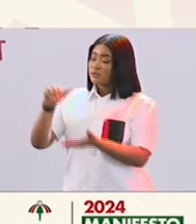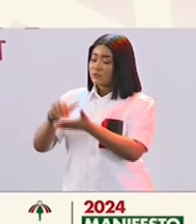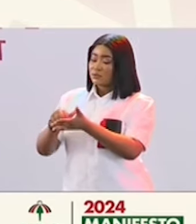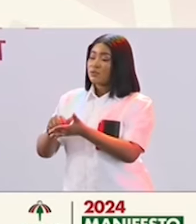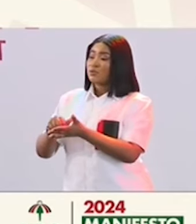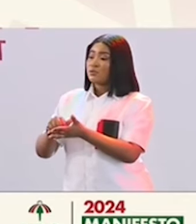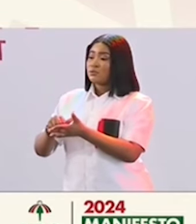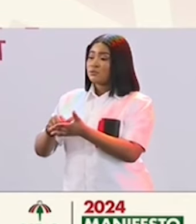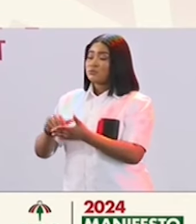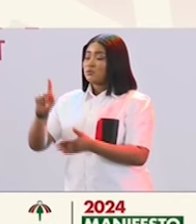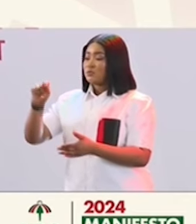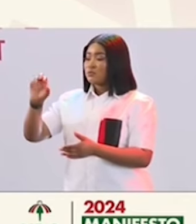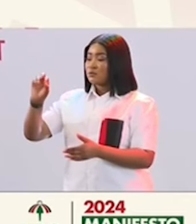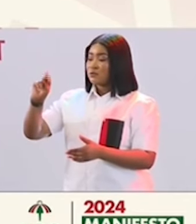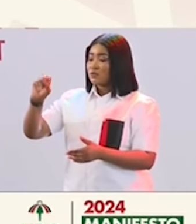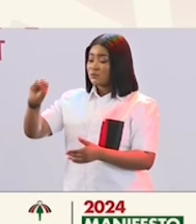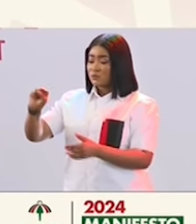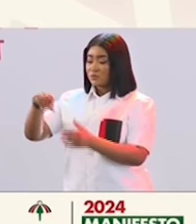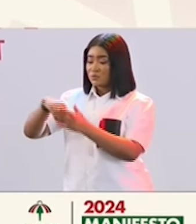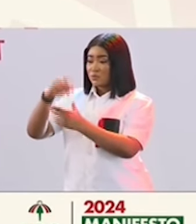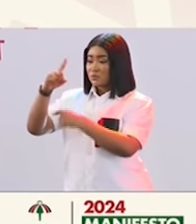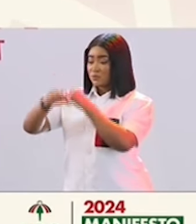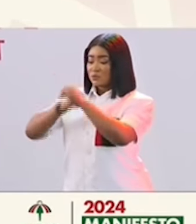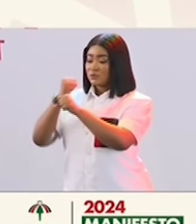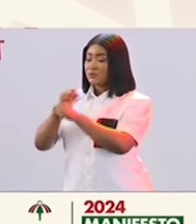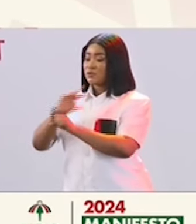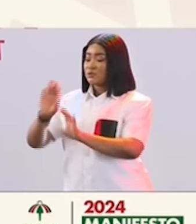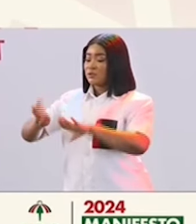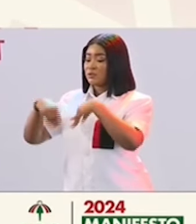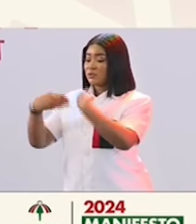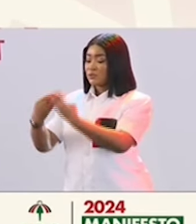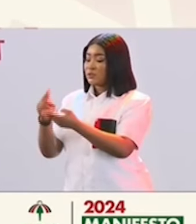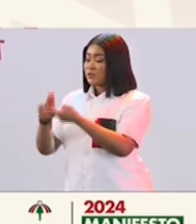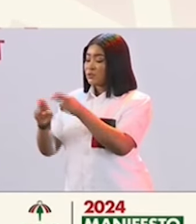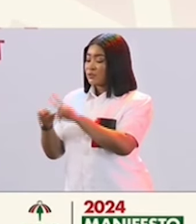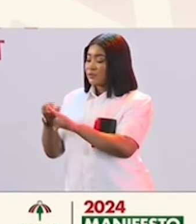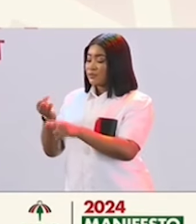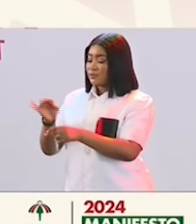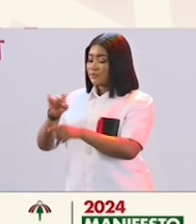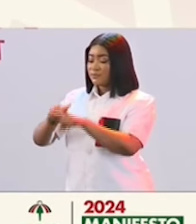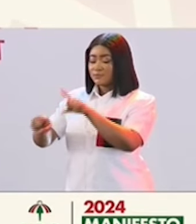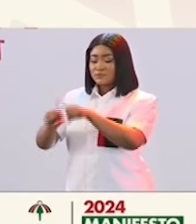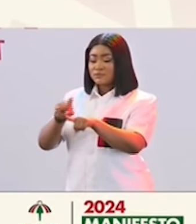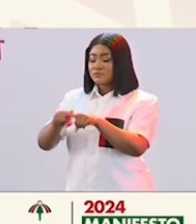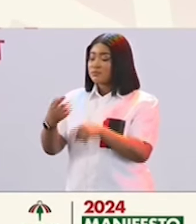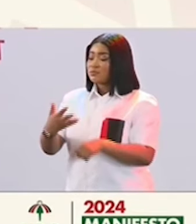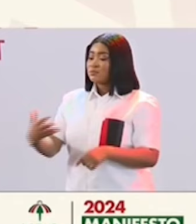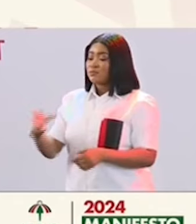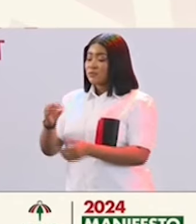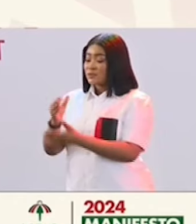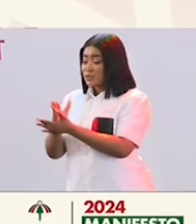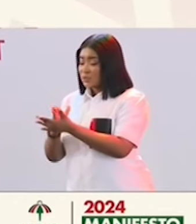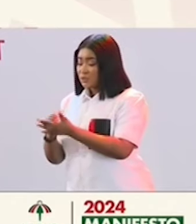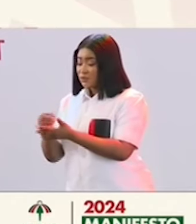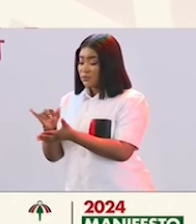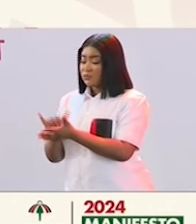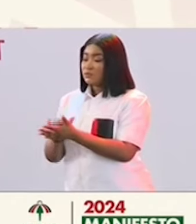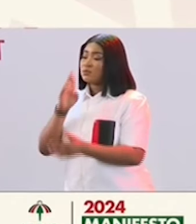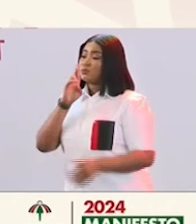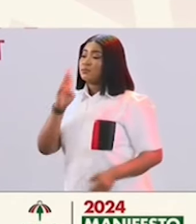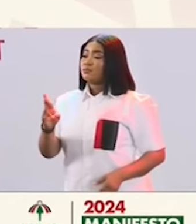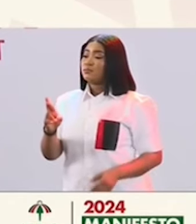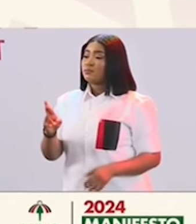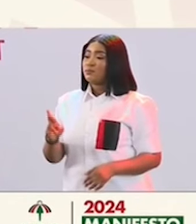a year. Handed over to them a number of significant buffers. And some of these buffers are